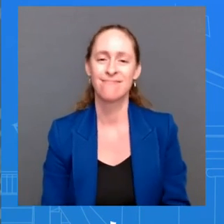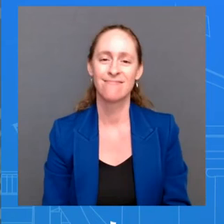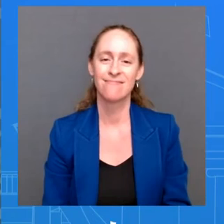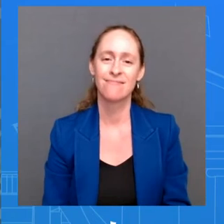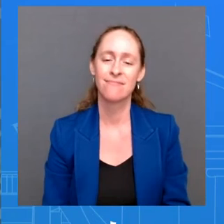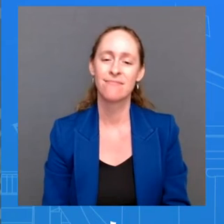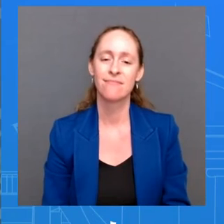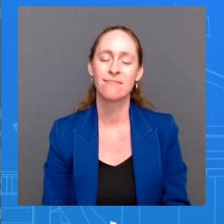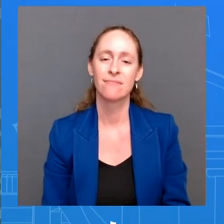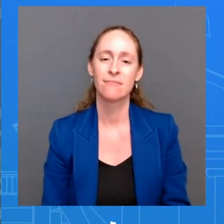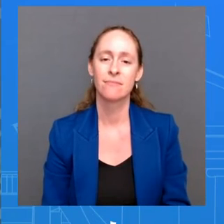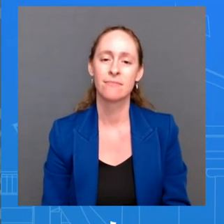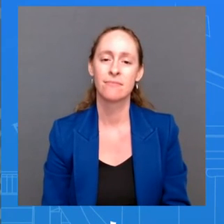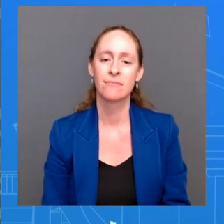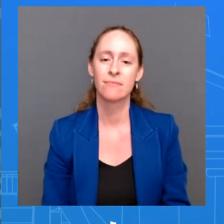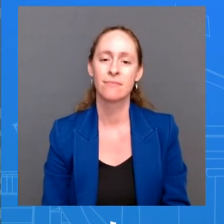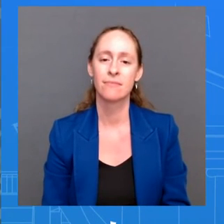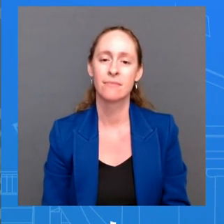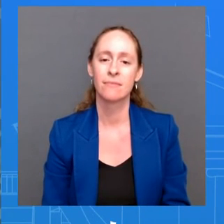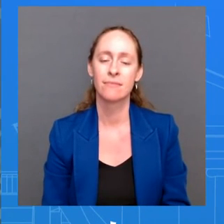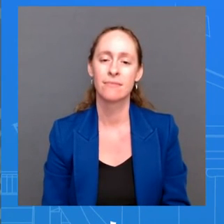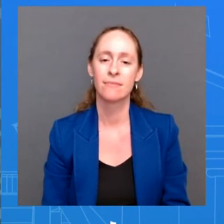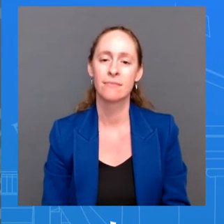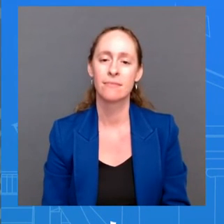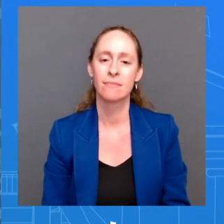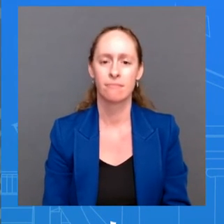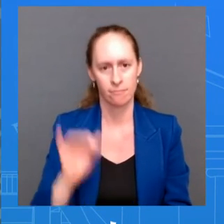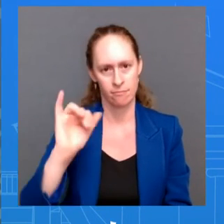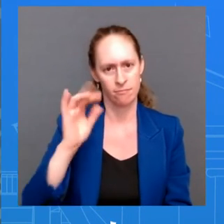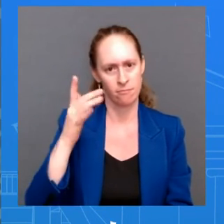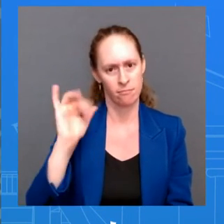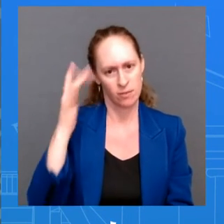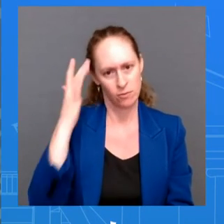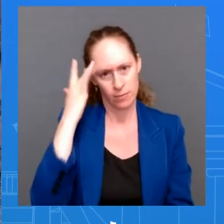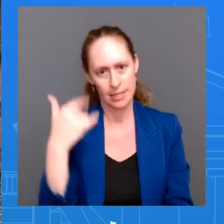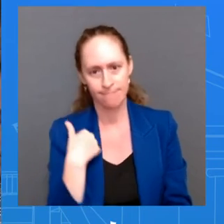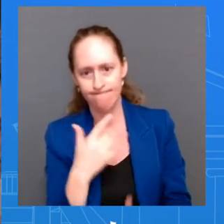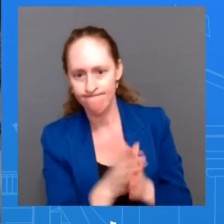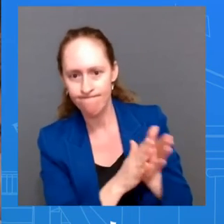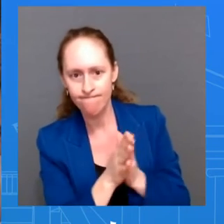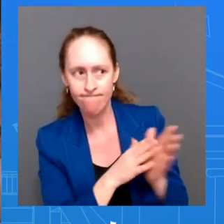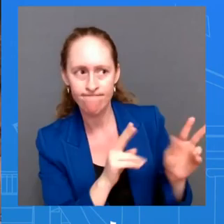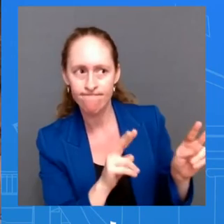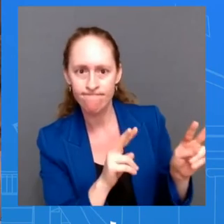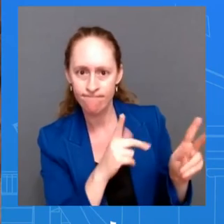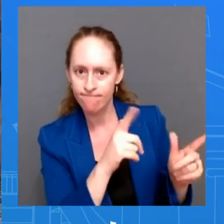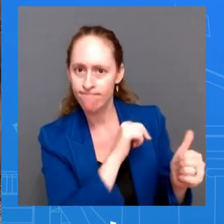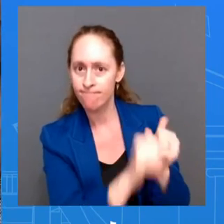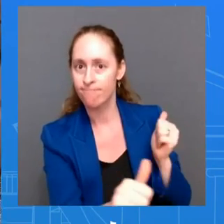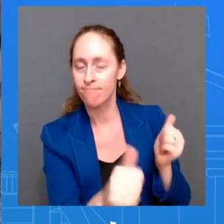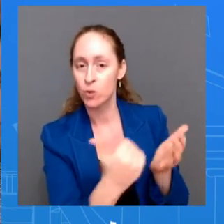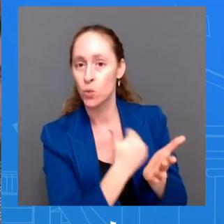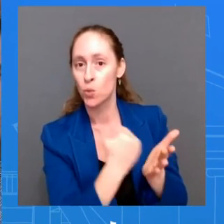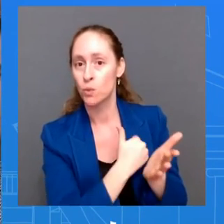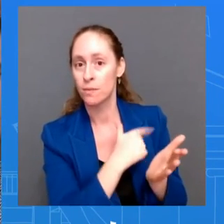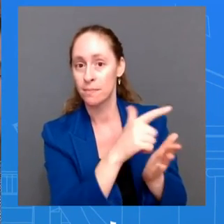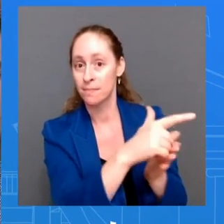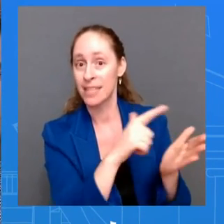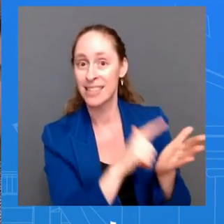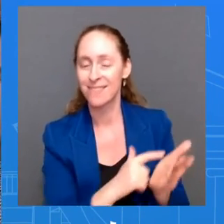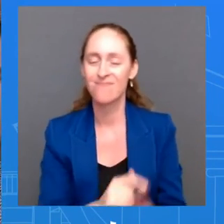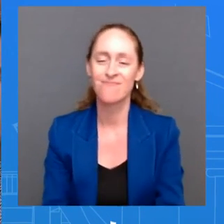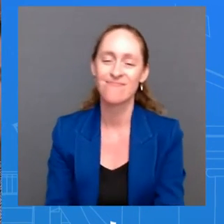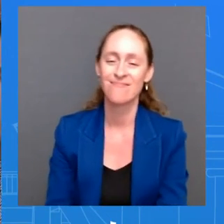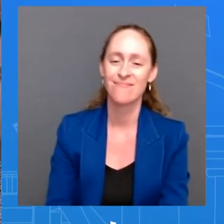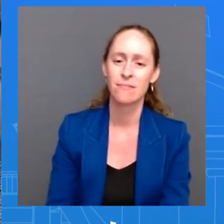the Inflation Reduction Act. And so that's going to be our focus. Yeah, and on that transition, when can Americans feel or see, when